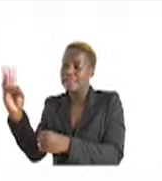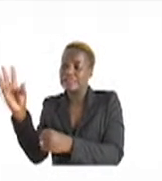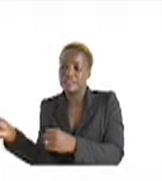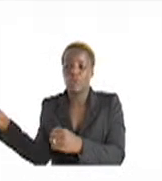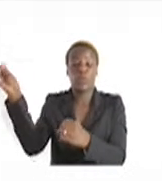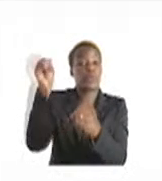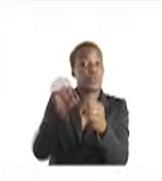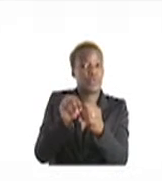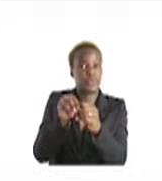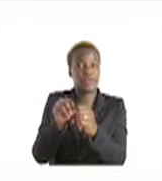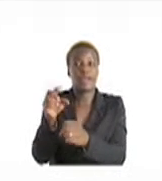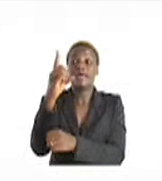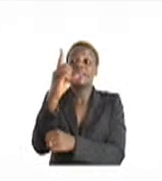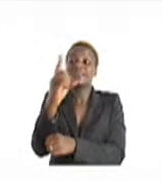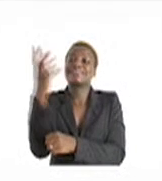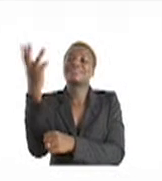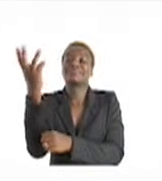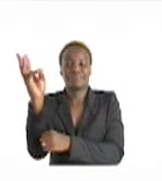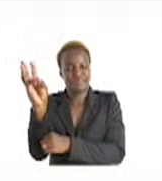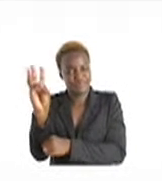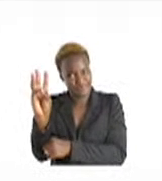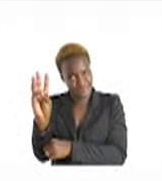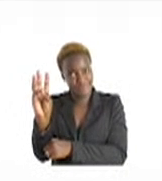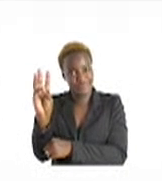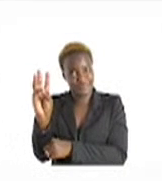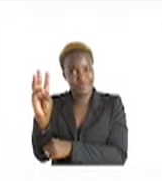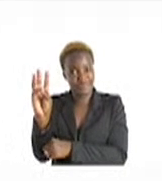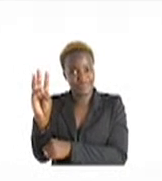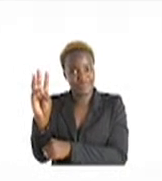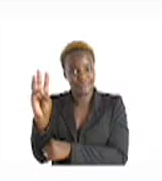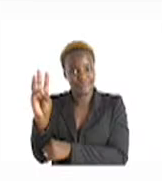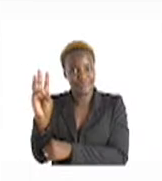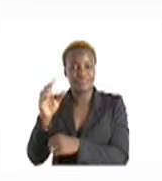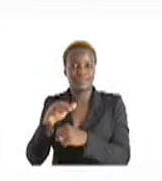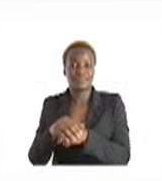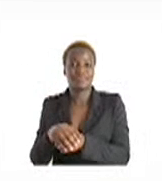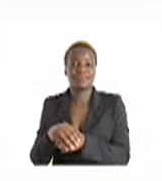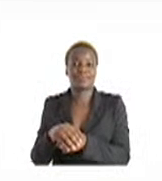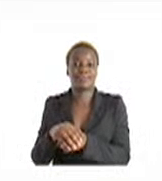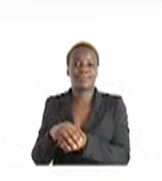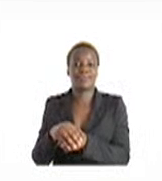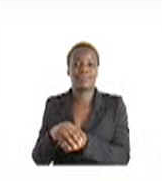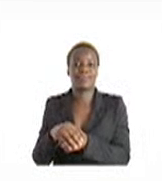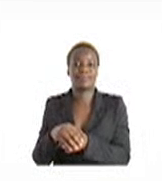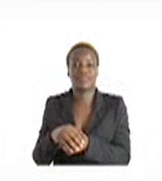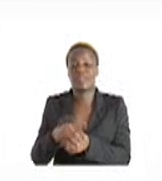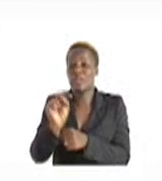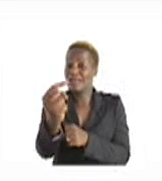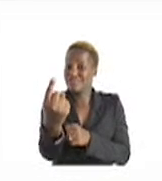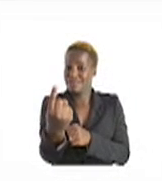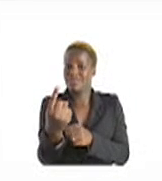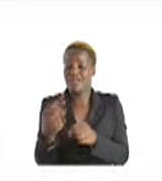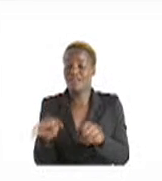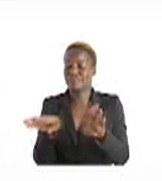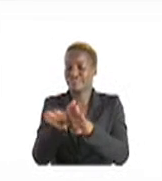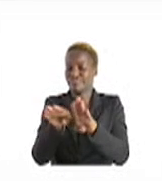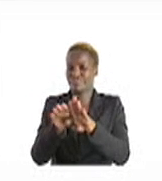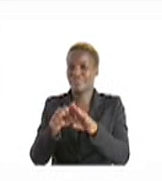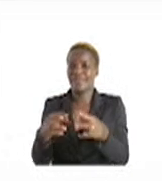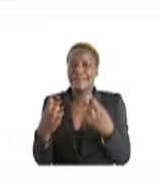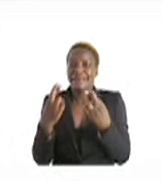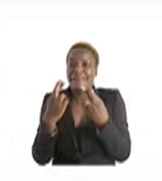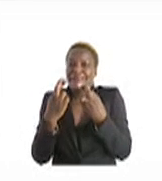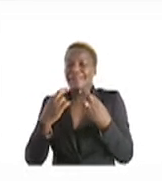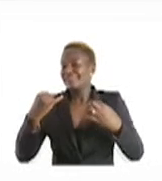a 16. Now that is a very nice and simple activity for you. I hope you will enjoy by doing